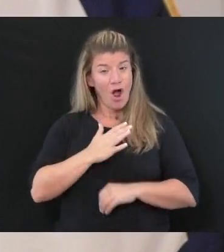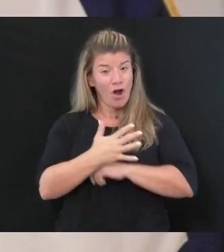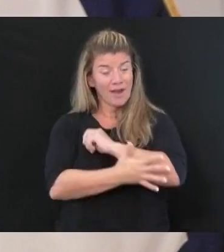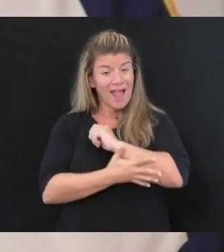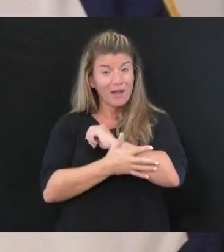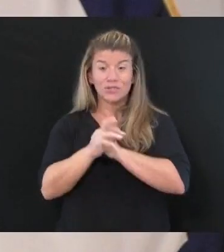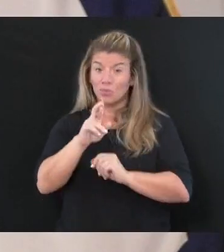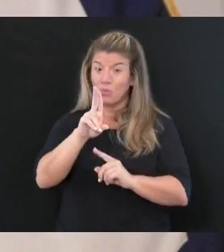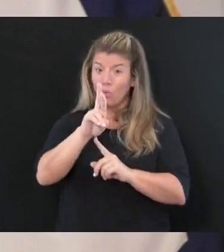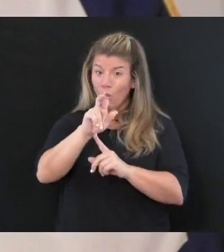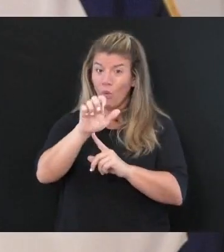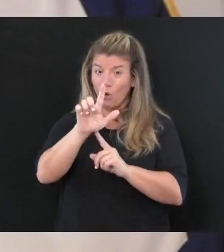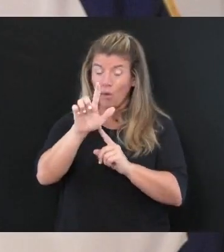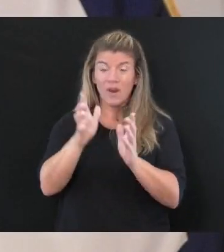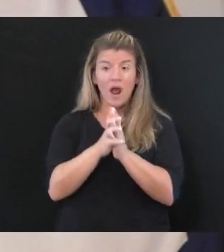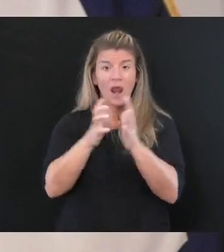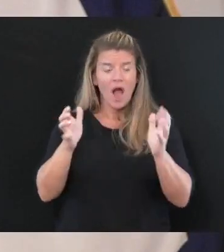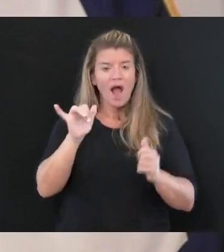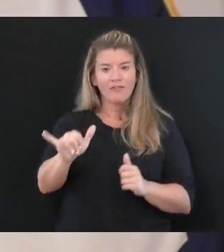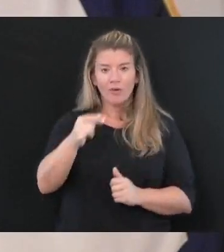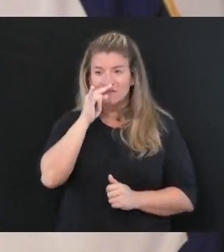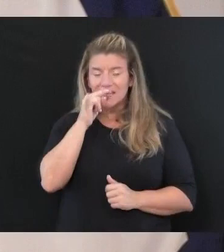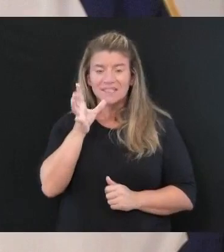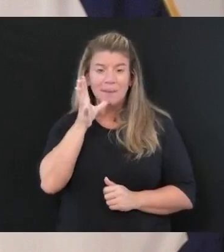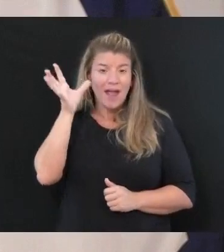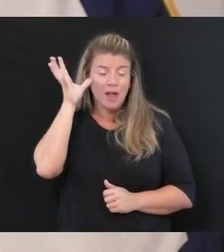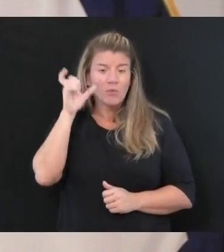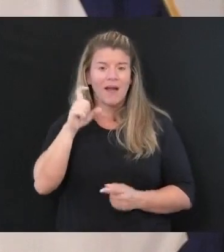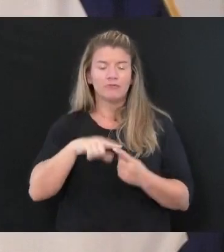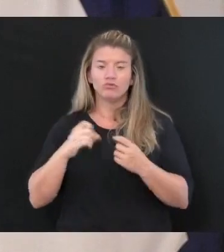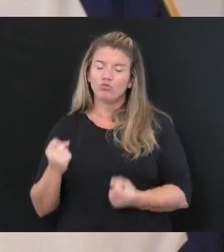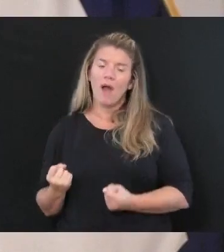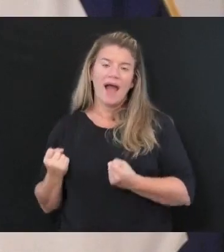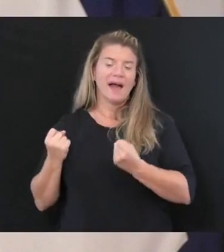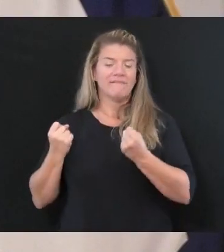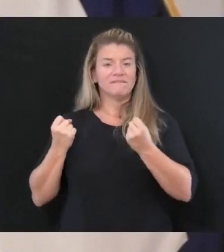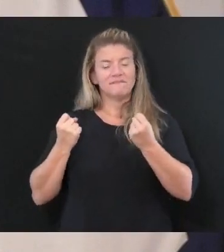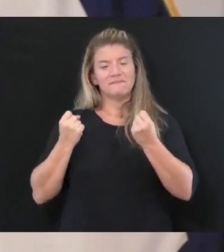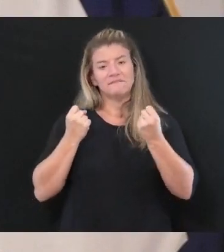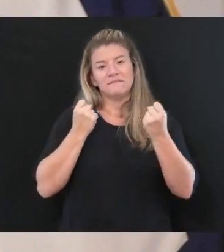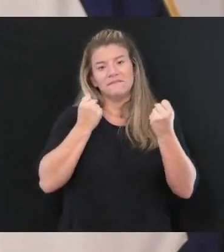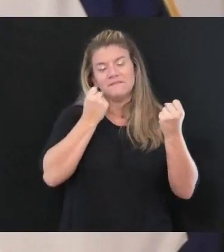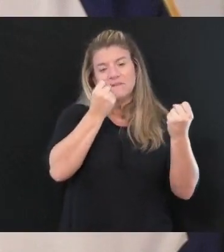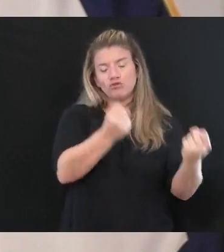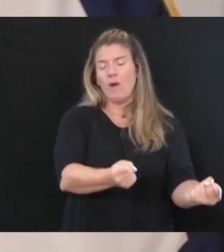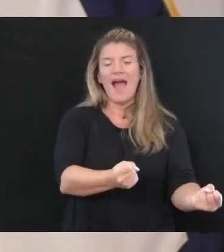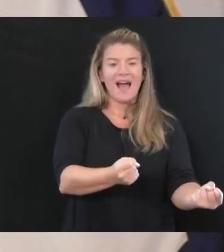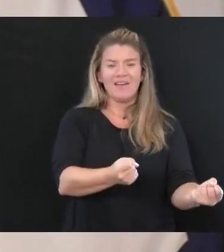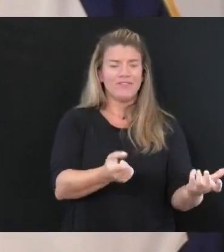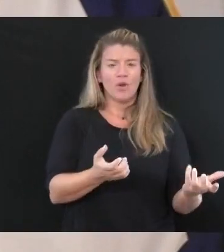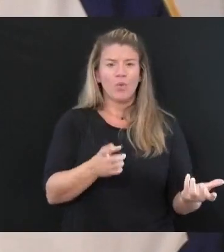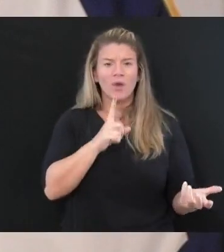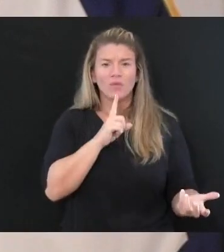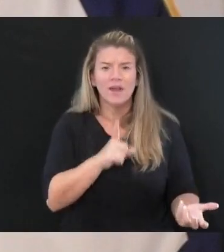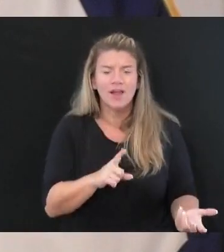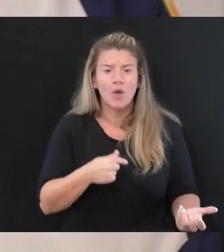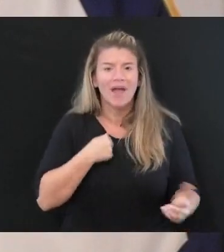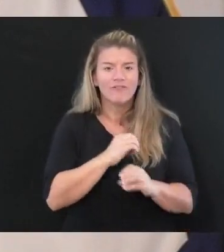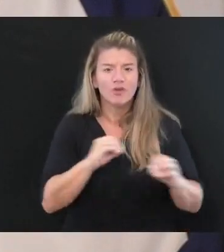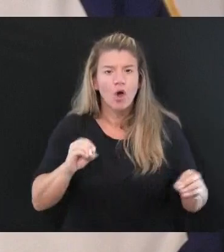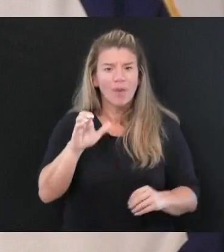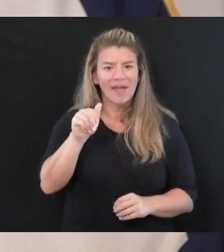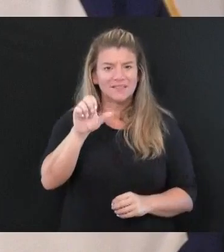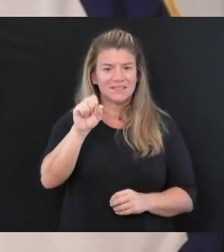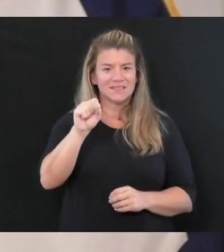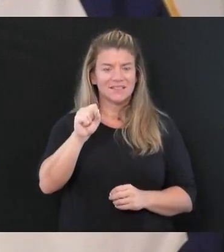lot of our kids or parents or whatever are going to have to drive a long ways when, Governor, we don't have any cases here